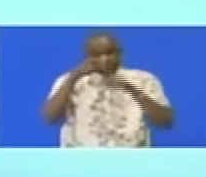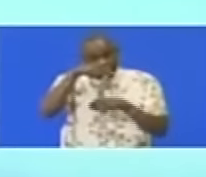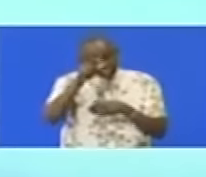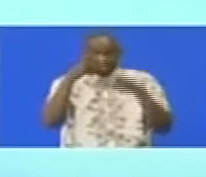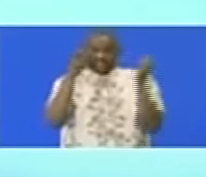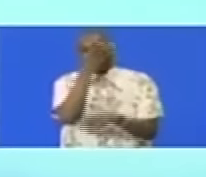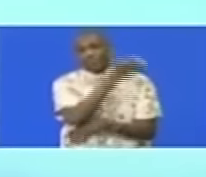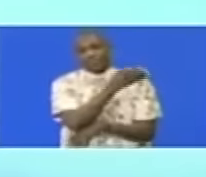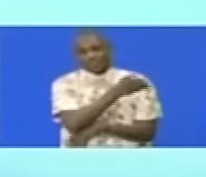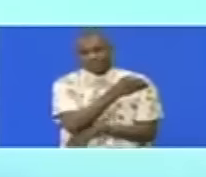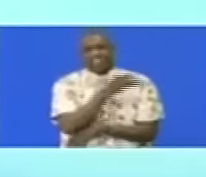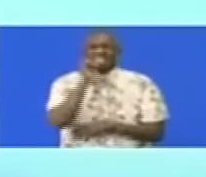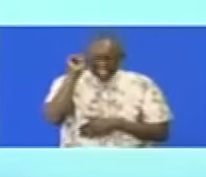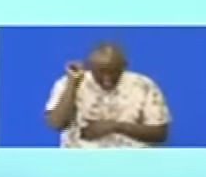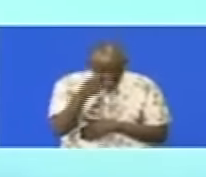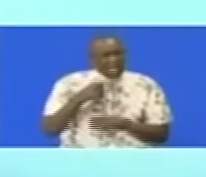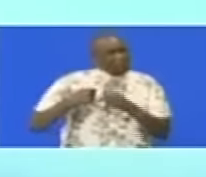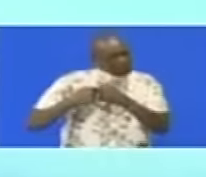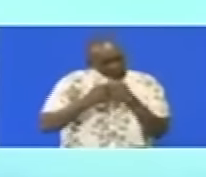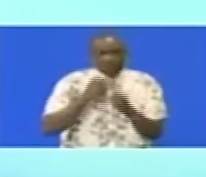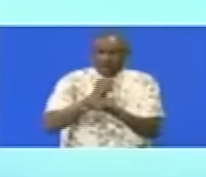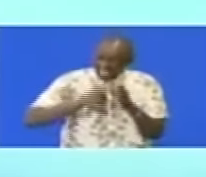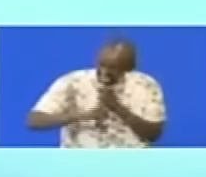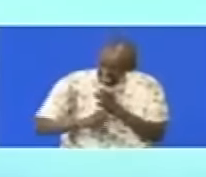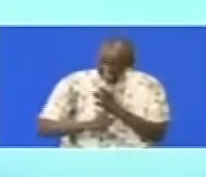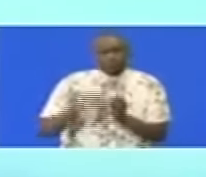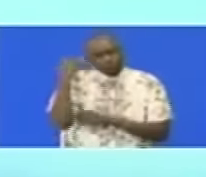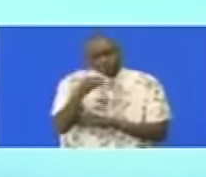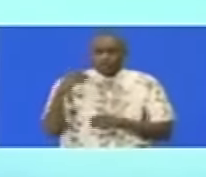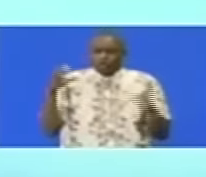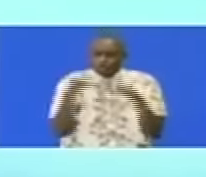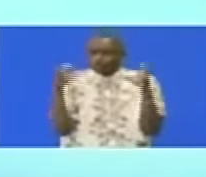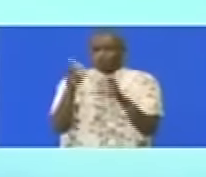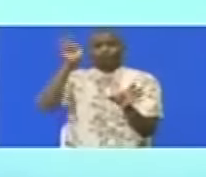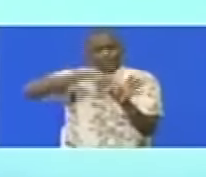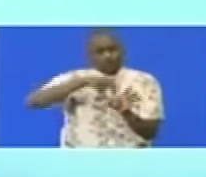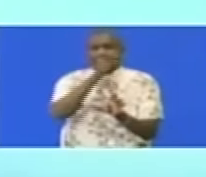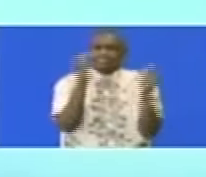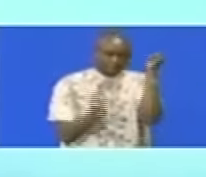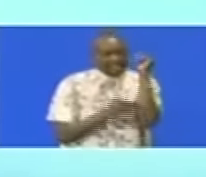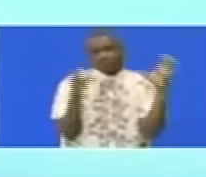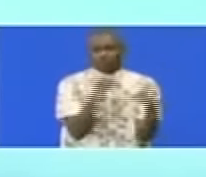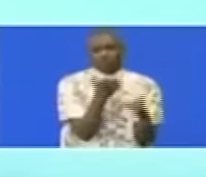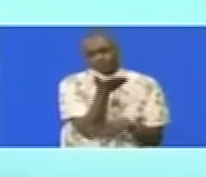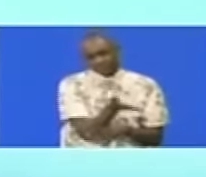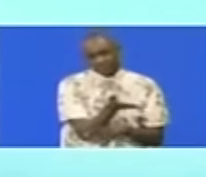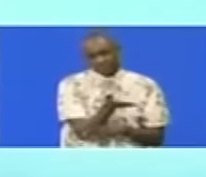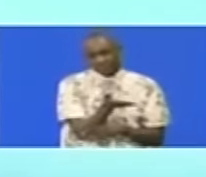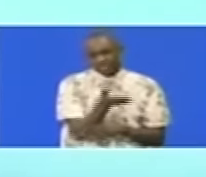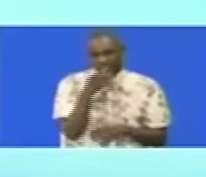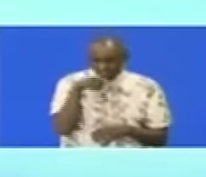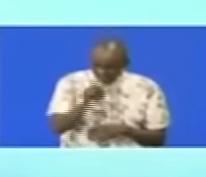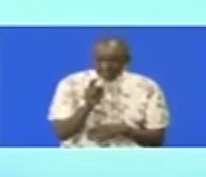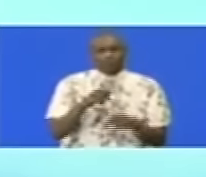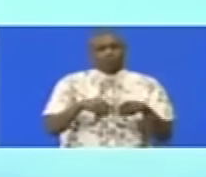the Kenyan society has also been struggling to contain radicalization that lures Kenyan youth into joining the terror group and executing acts